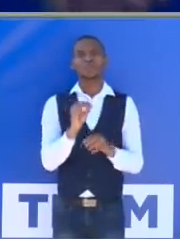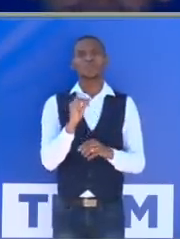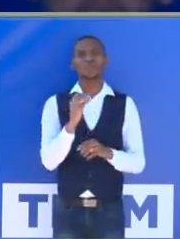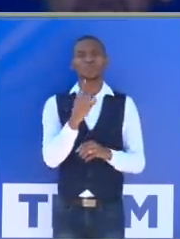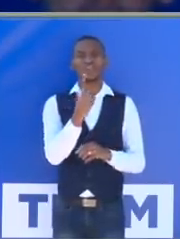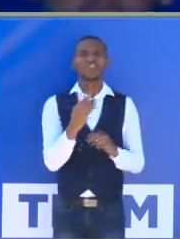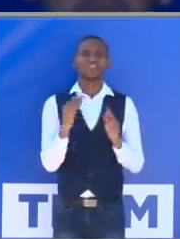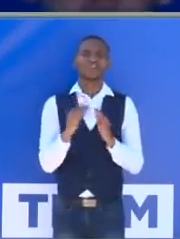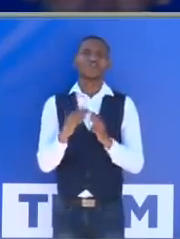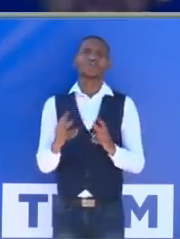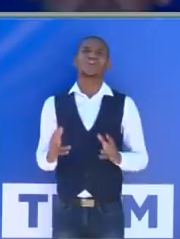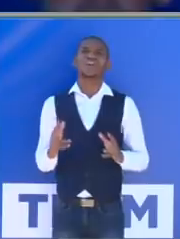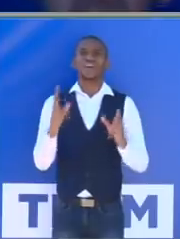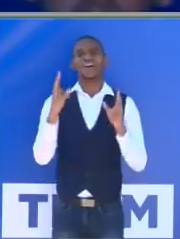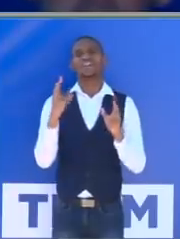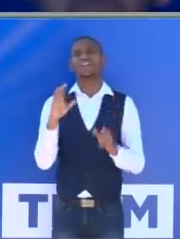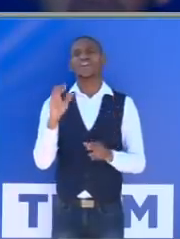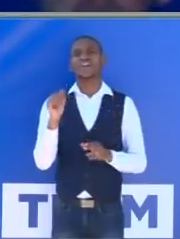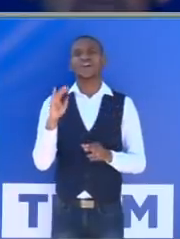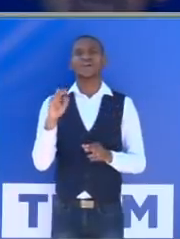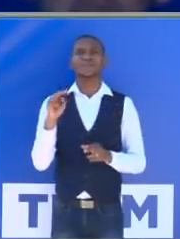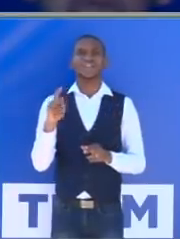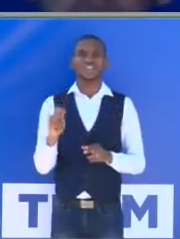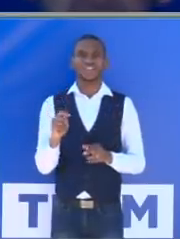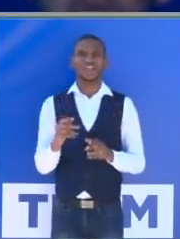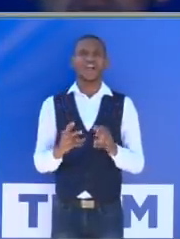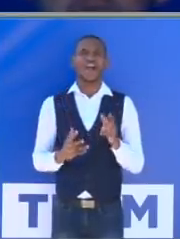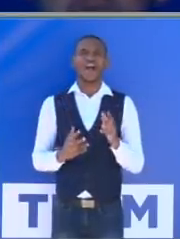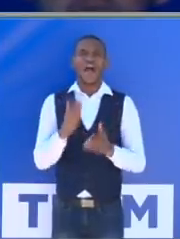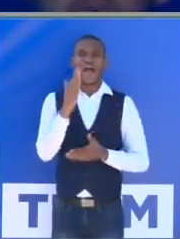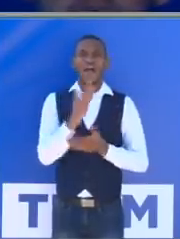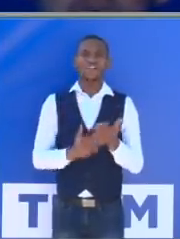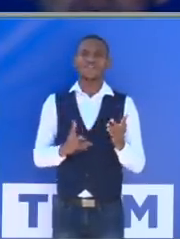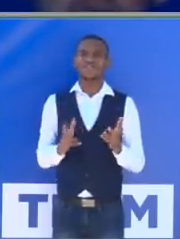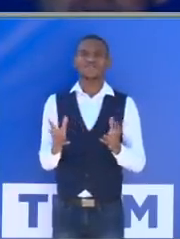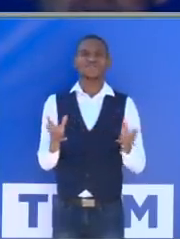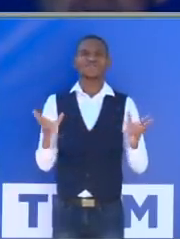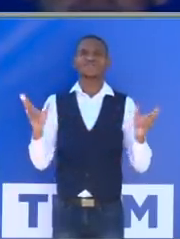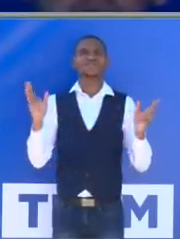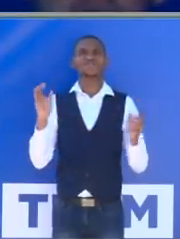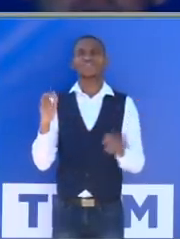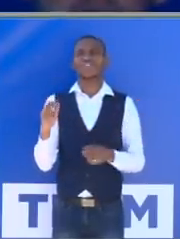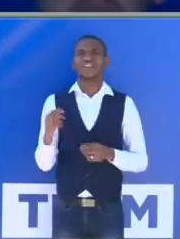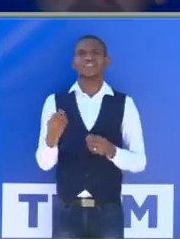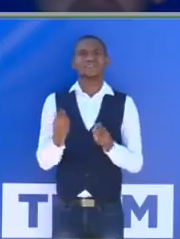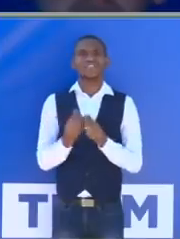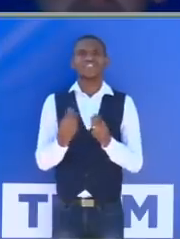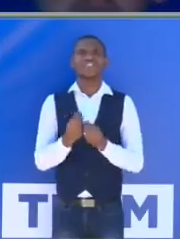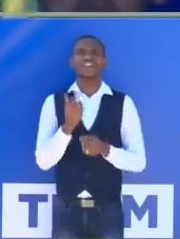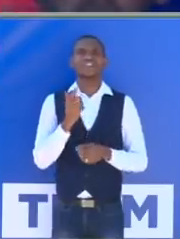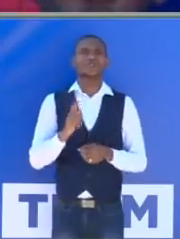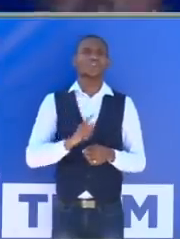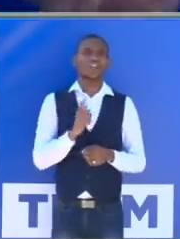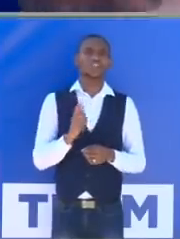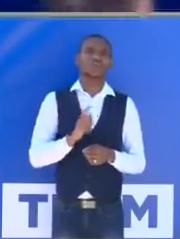going to cut the size of the cabinet by half. Trim away all these luxuries that the ANC government has become too